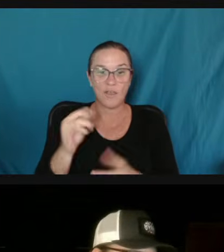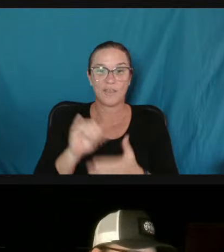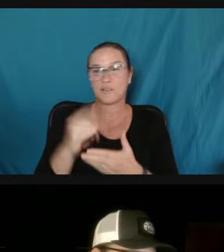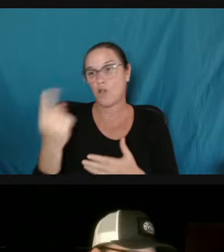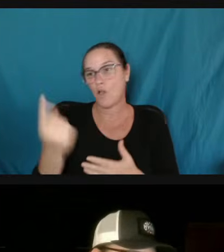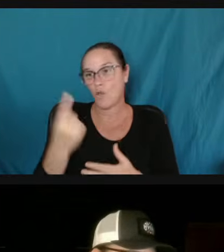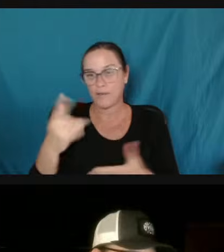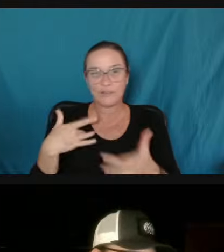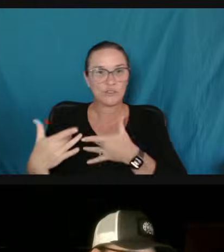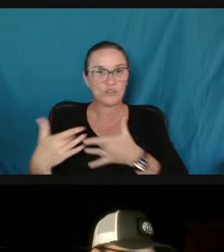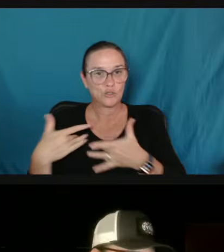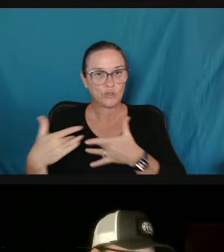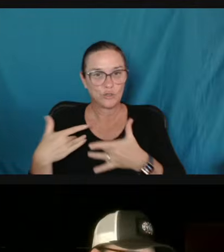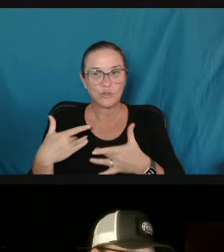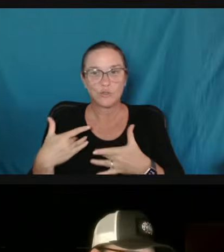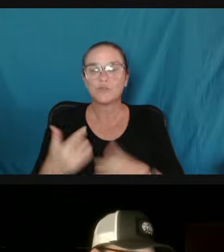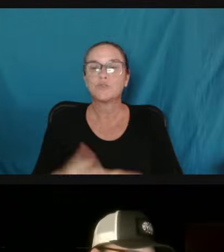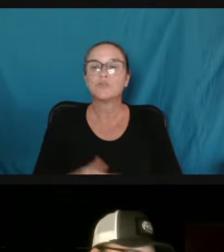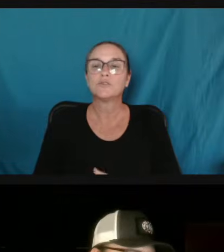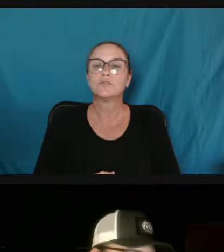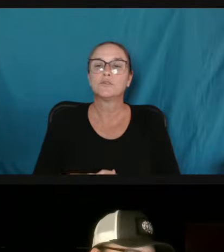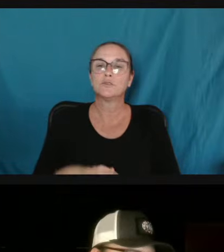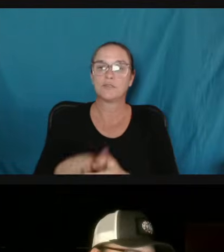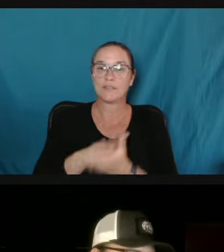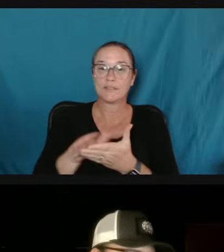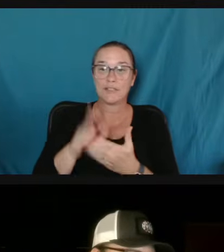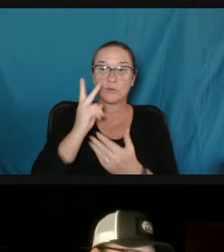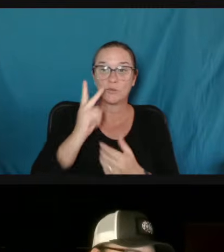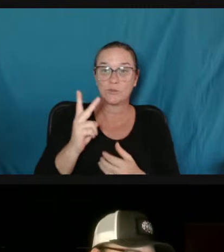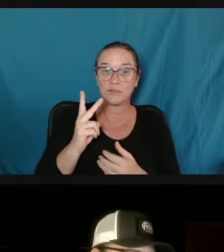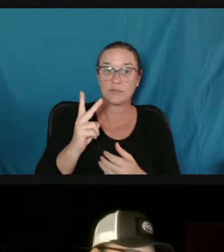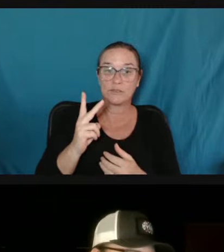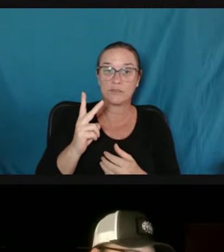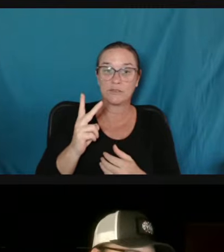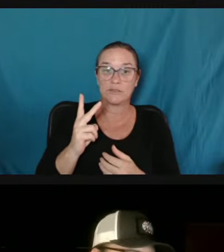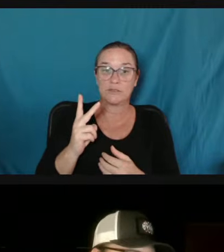concerned with. It's nice to go and see the pretty